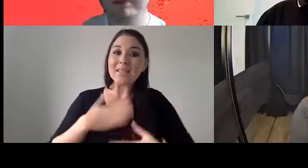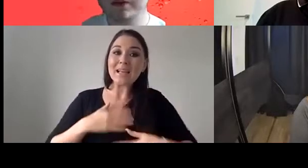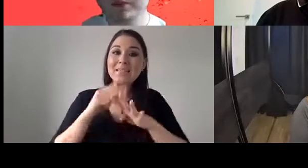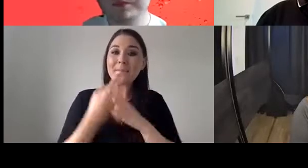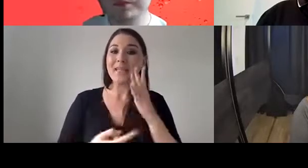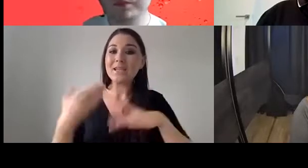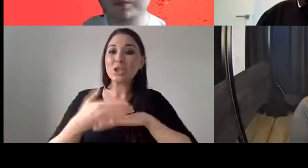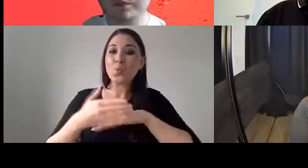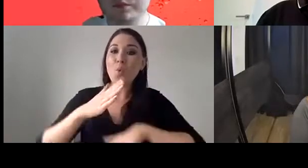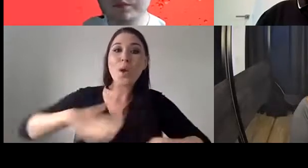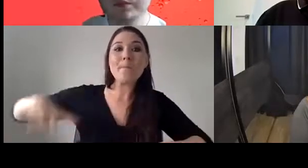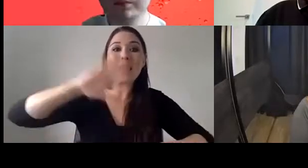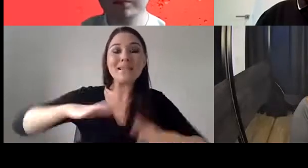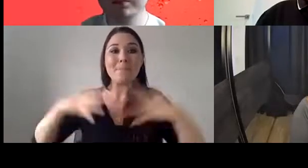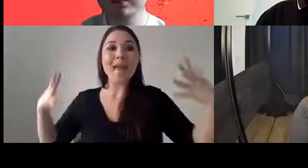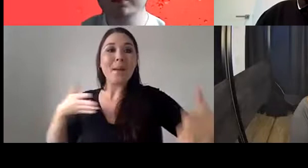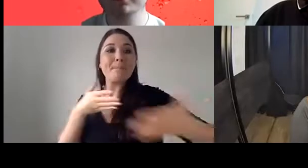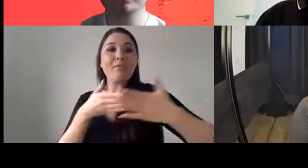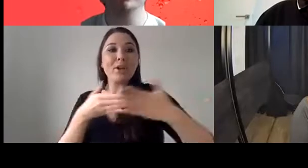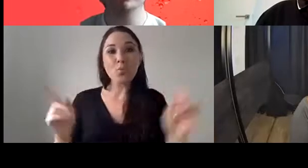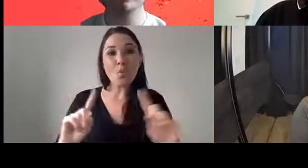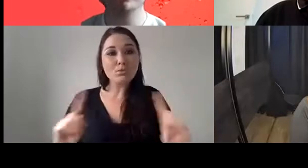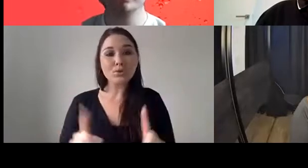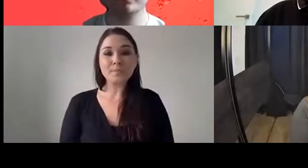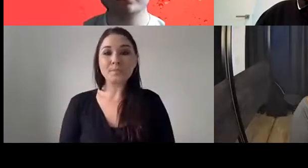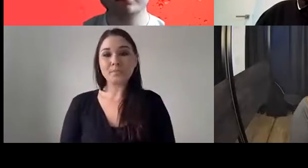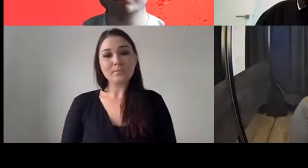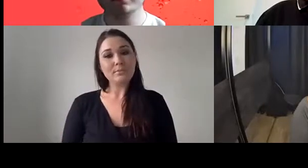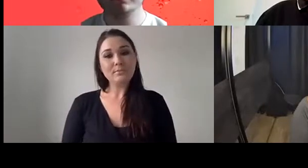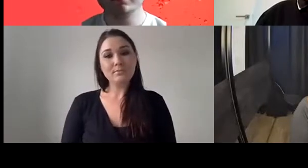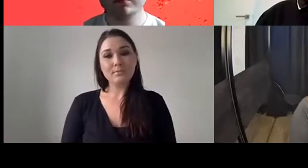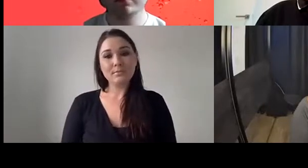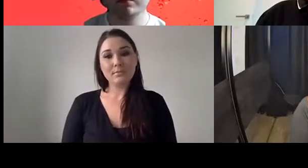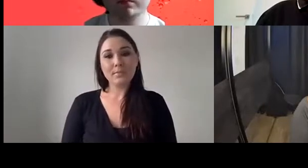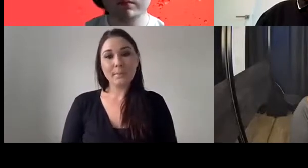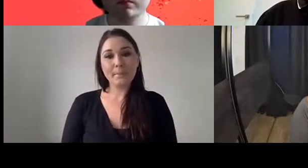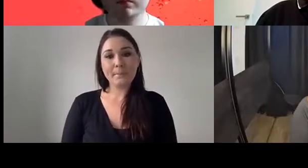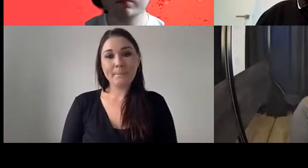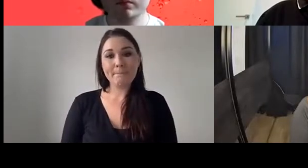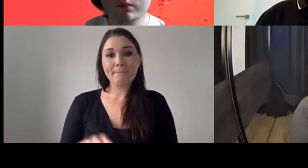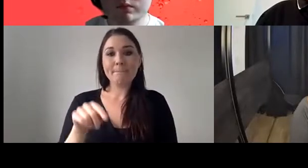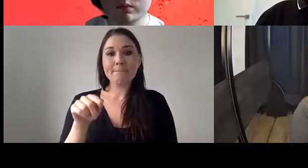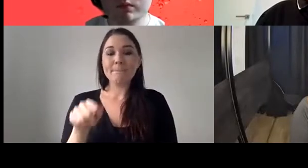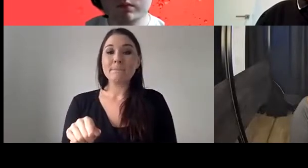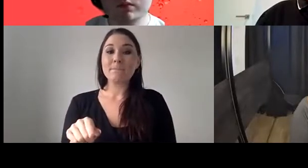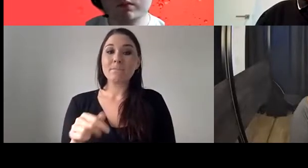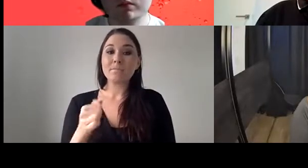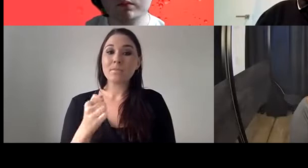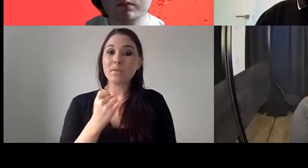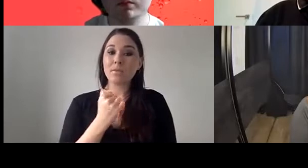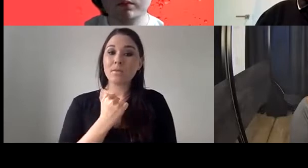Well, I said we're learning our way through this, and I suppose the obvious ones for me, oh, my